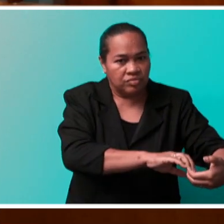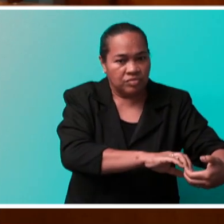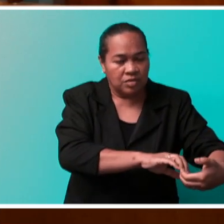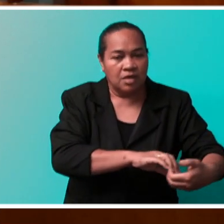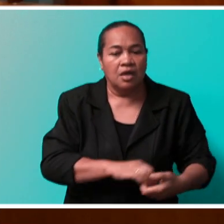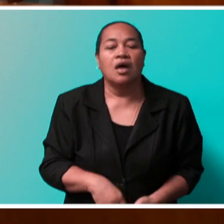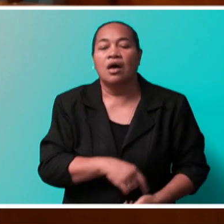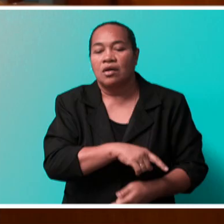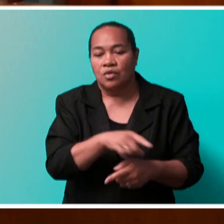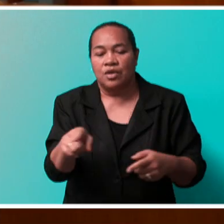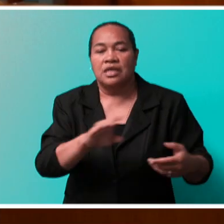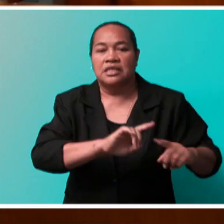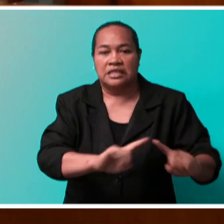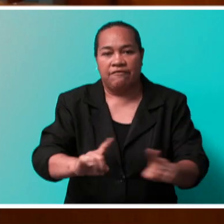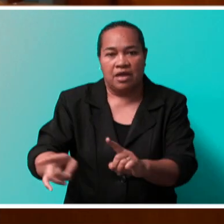with the communities.